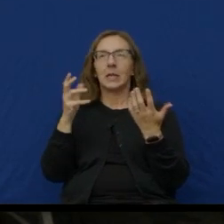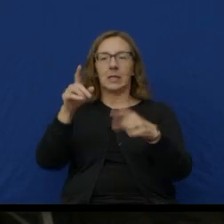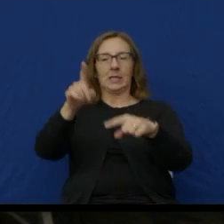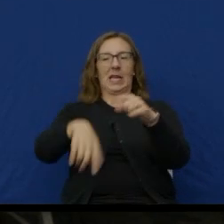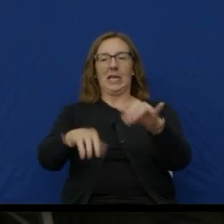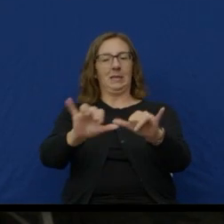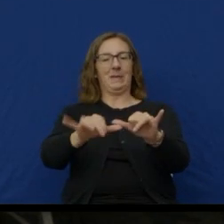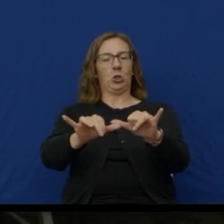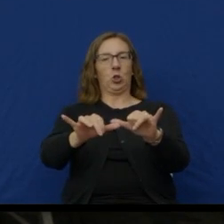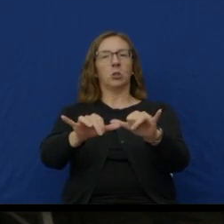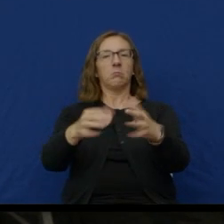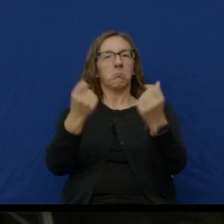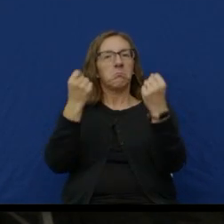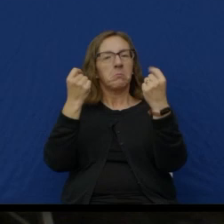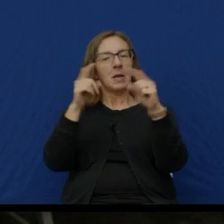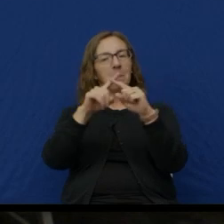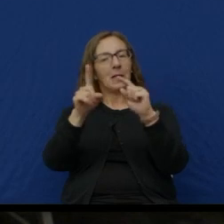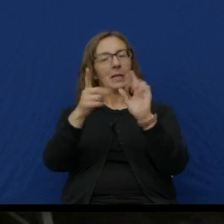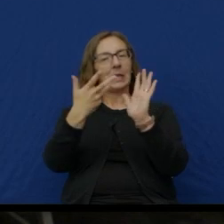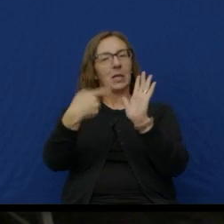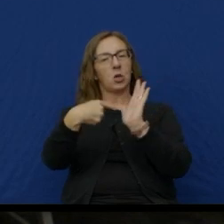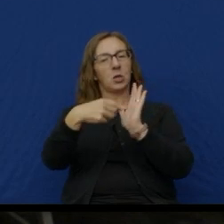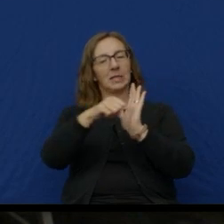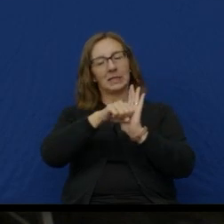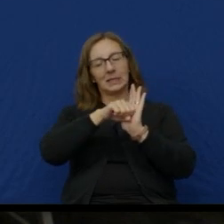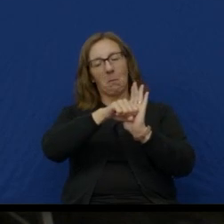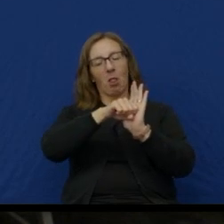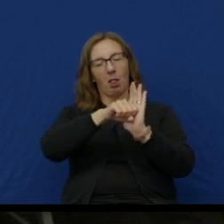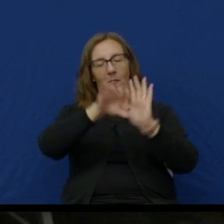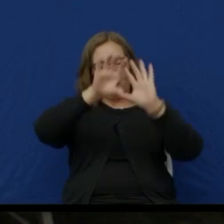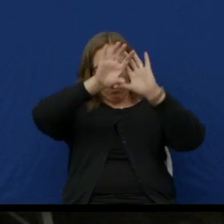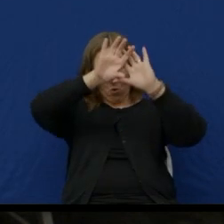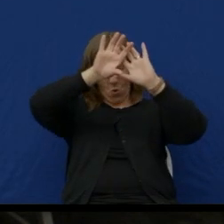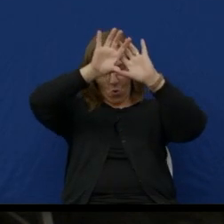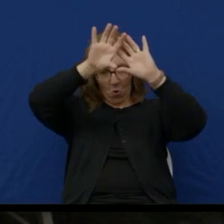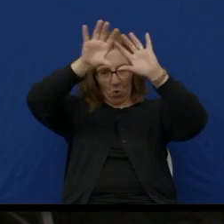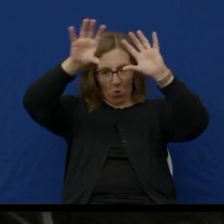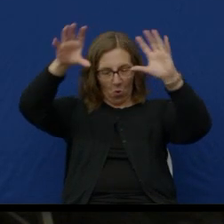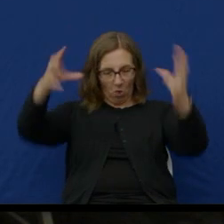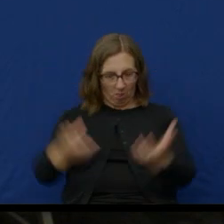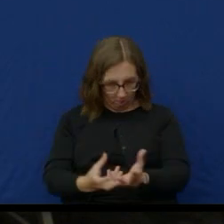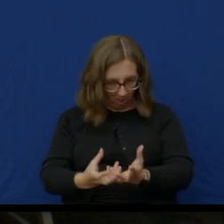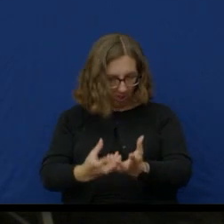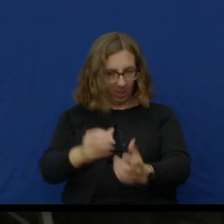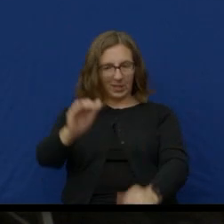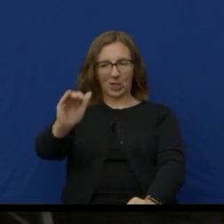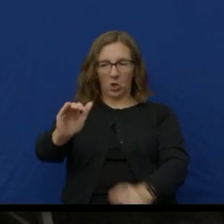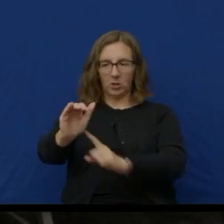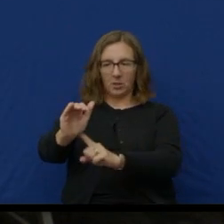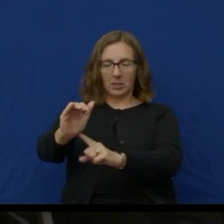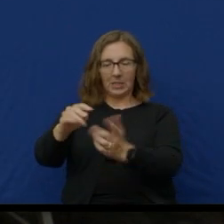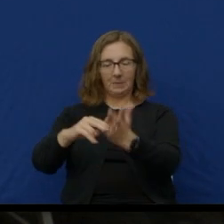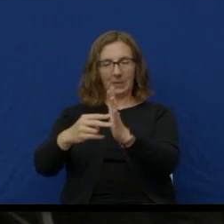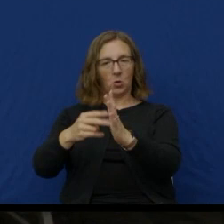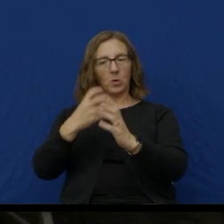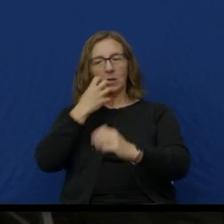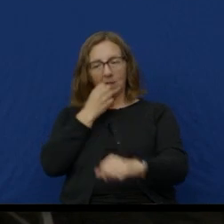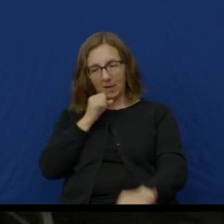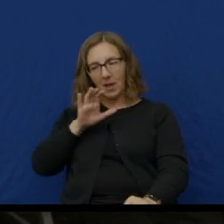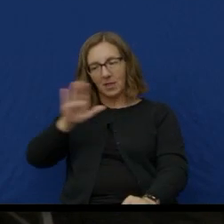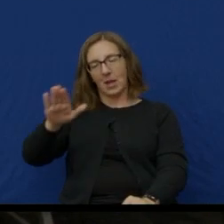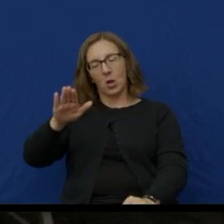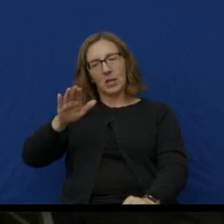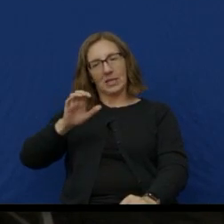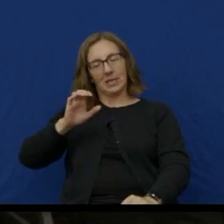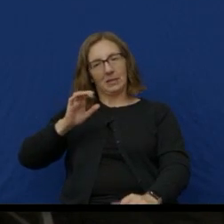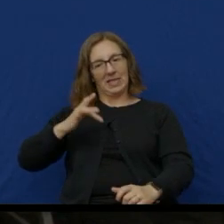measurable, but to me, it is symbolic of us looking at the whole child and valuing emotional health and social emotional learning,